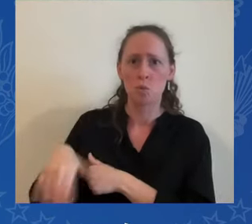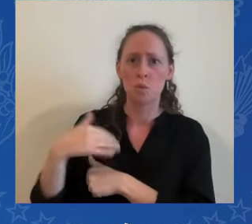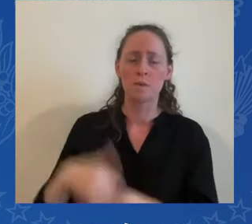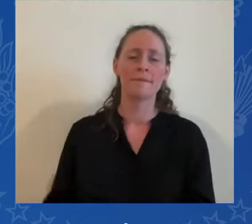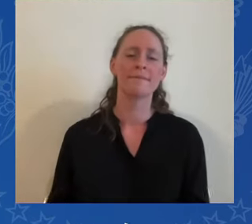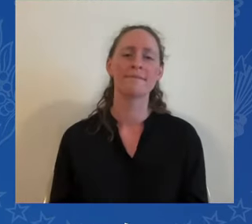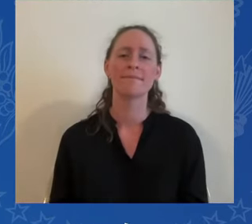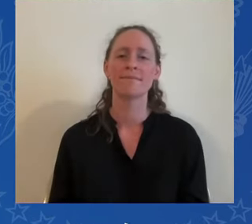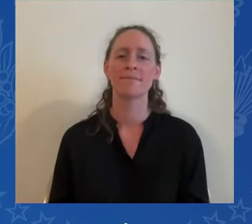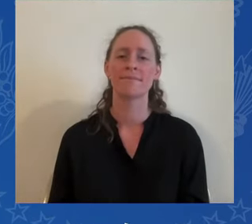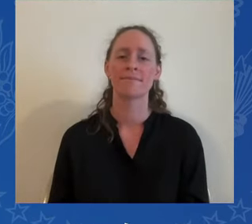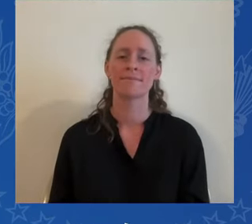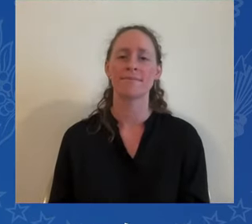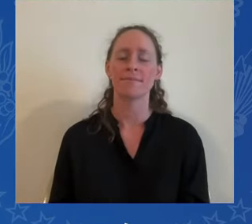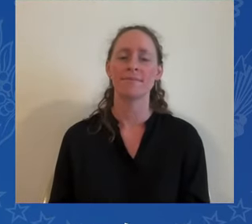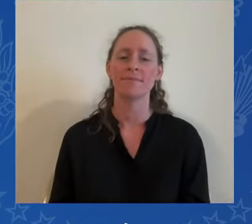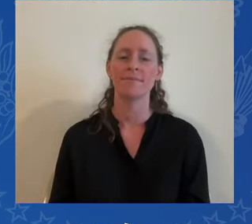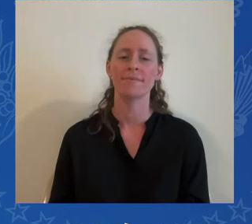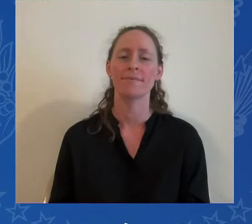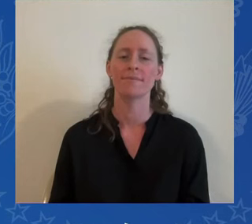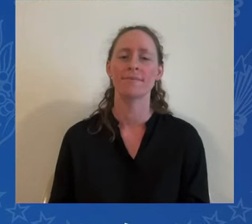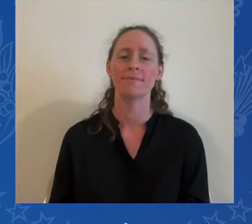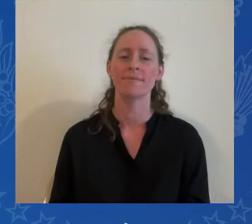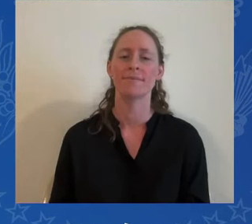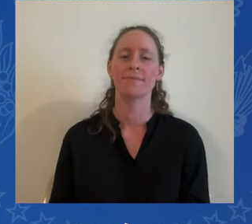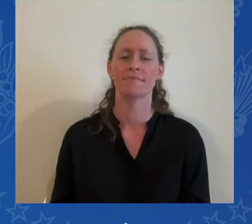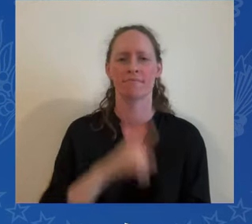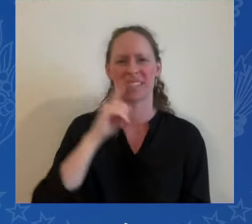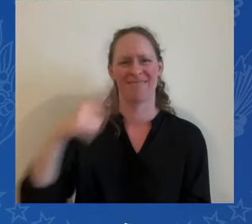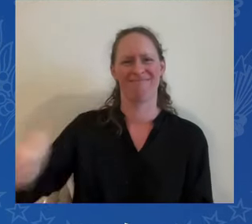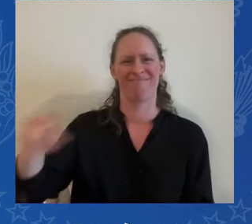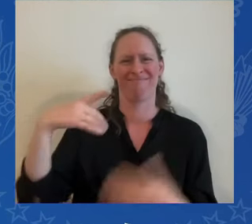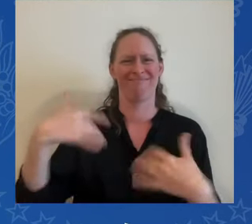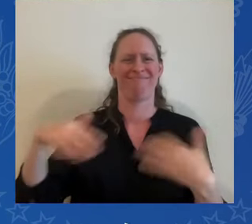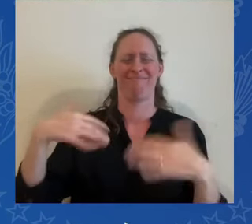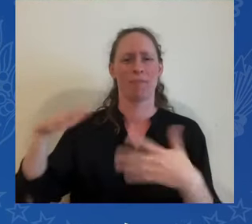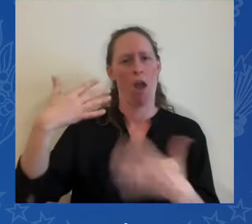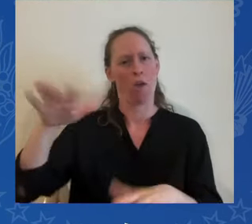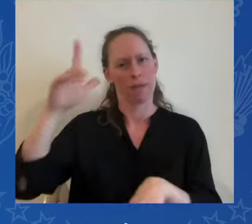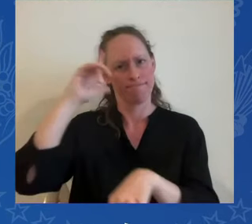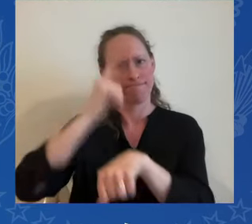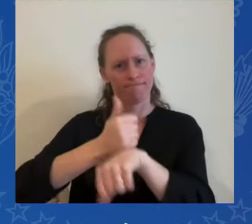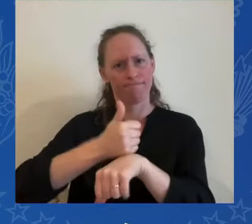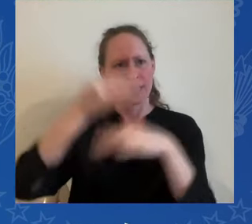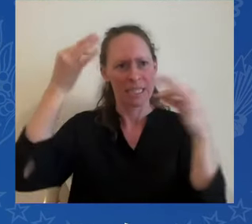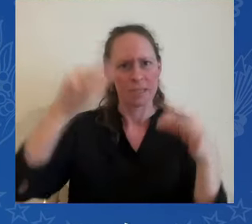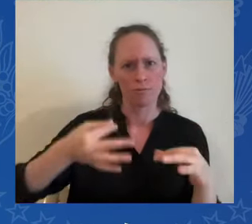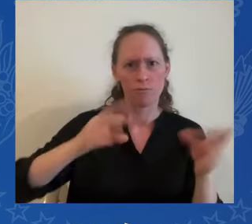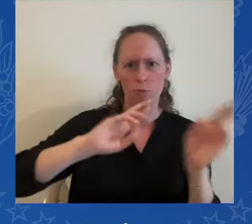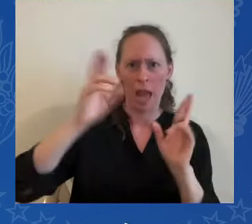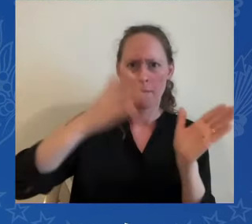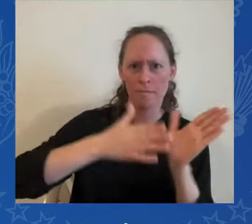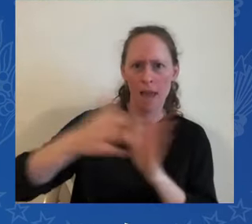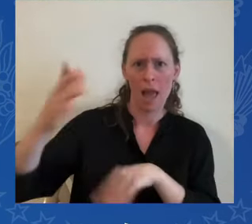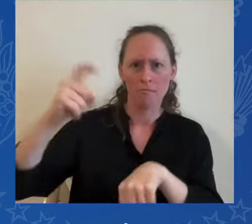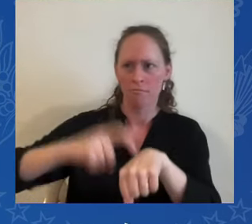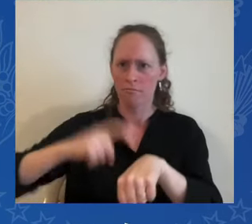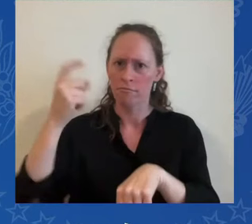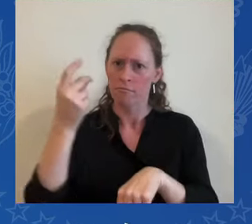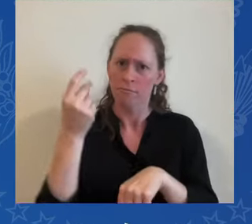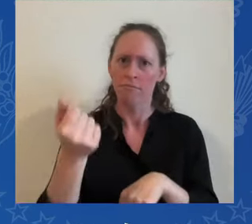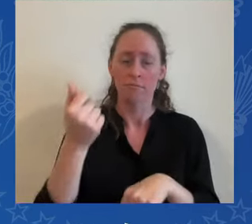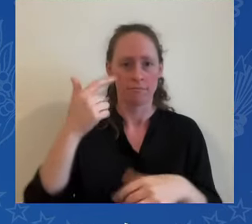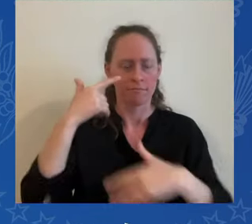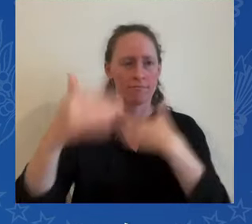of mind. Two of them made the ultimate sacrifice, giving their lives in